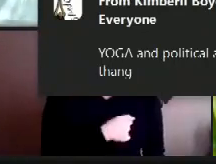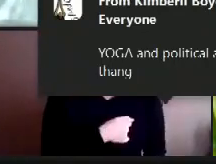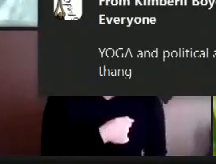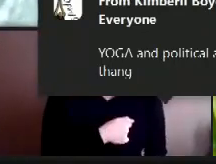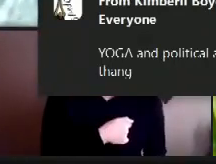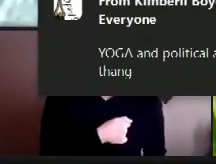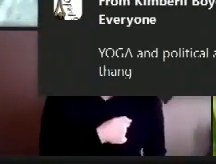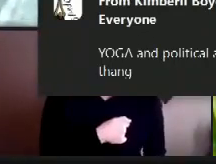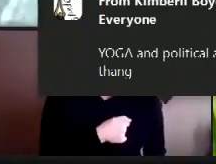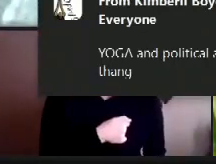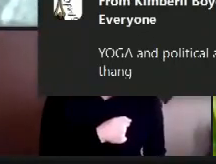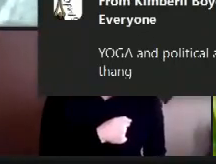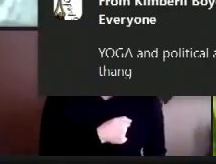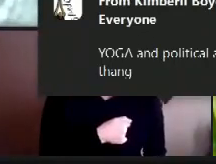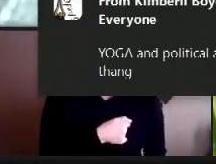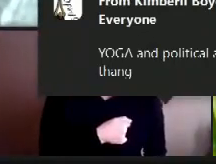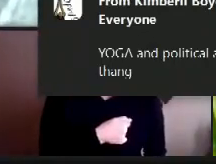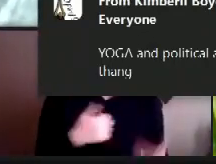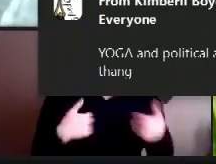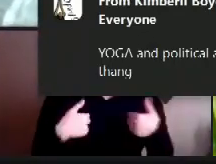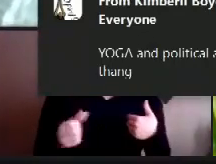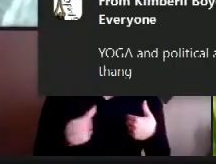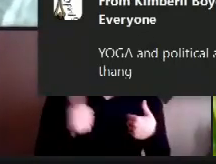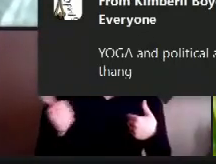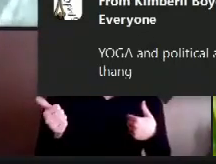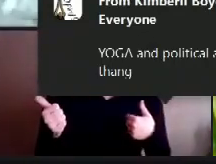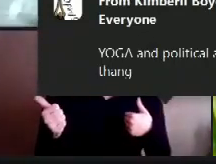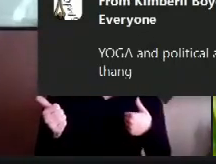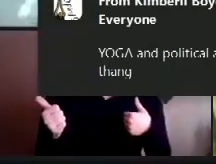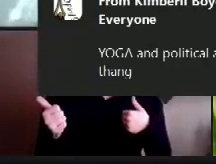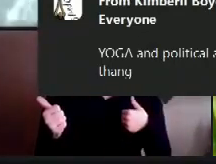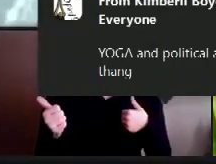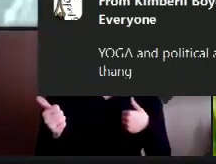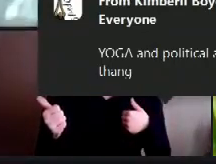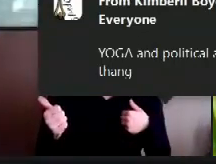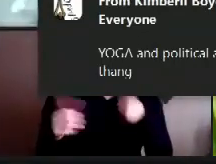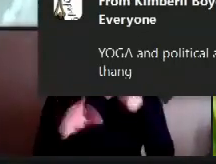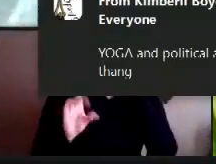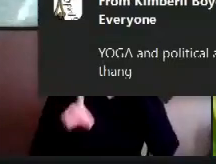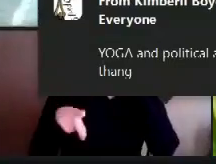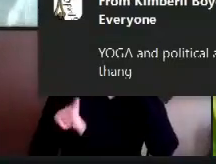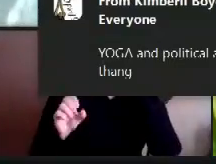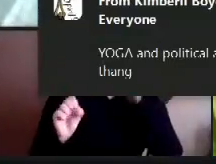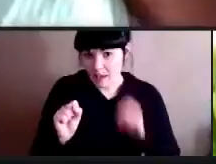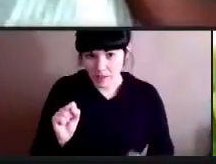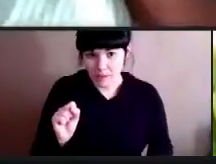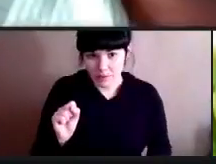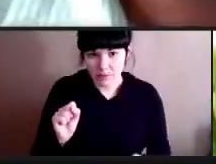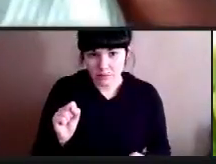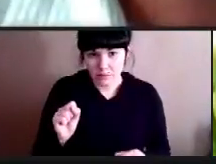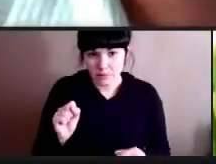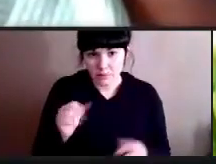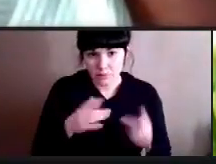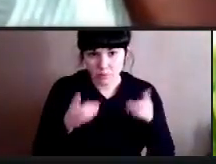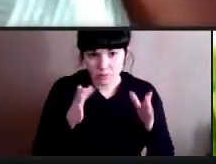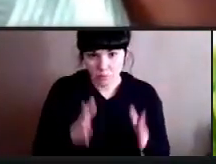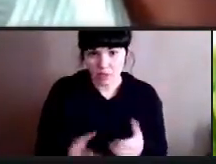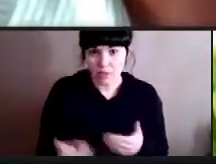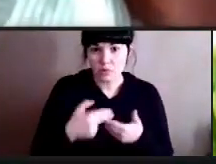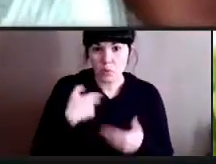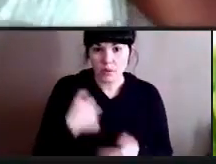Ironetta Wright, Deputy Superintendent of Schools from DPSED, joining us soon. So as soon as she jumps in, we'll go on ahead and bring her